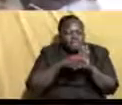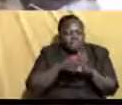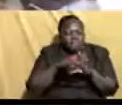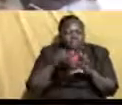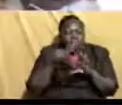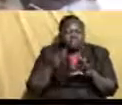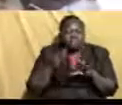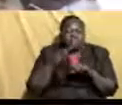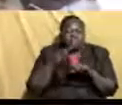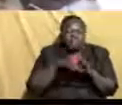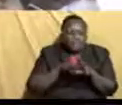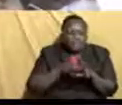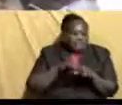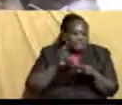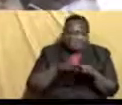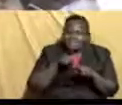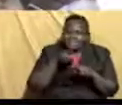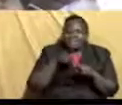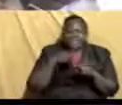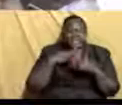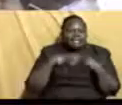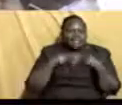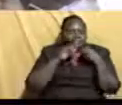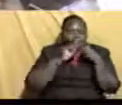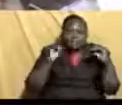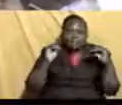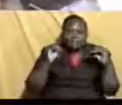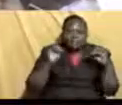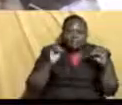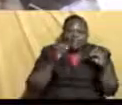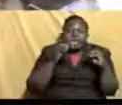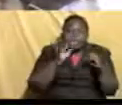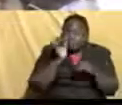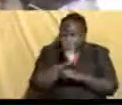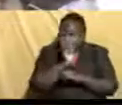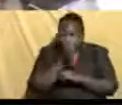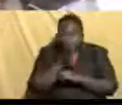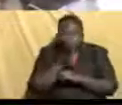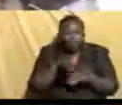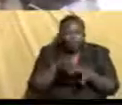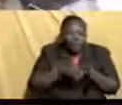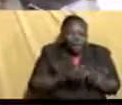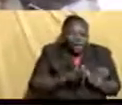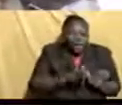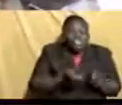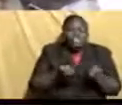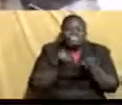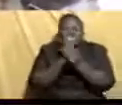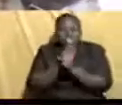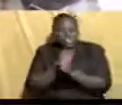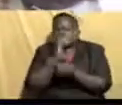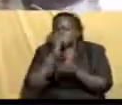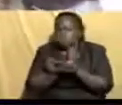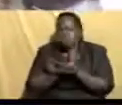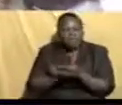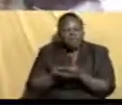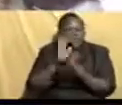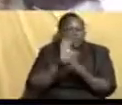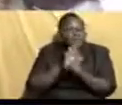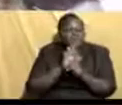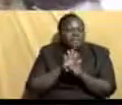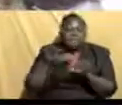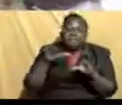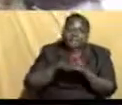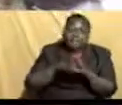participation, but we dispute that. Why? Because if you look at the process of amending through a popular initiative, it is obviously more participatory of